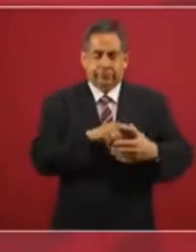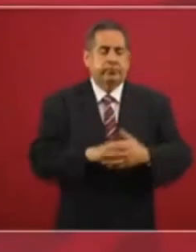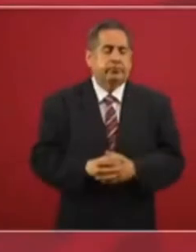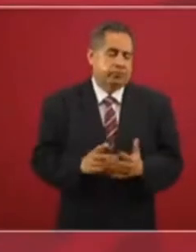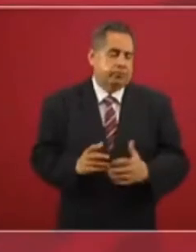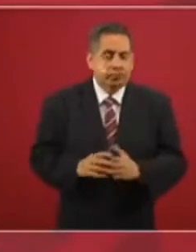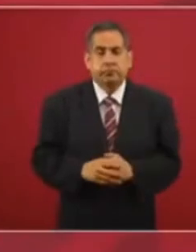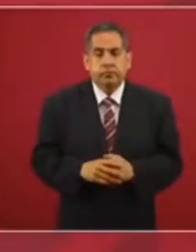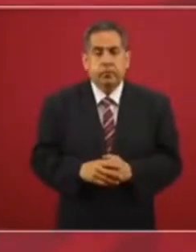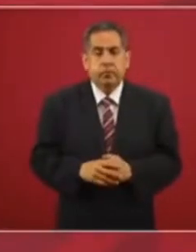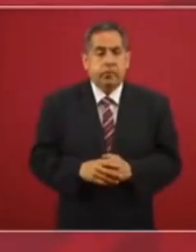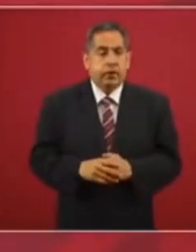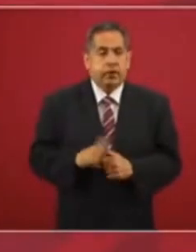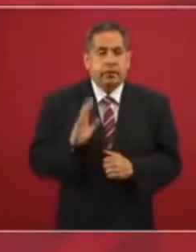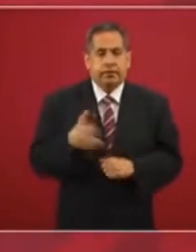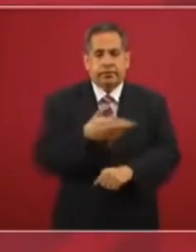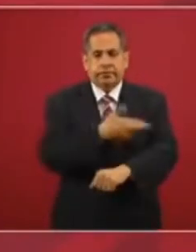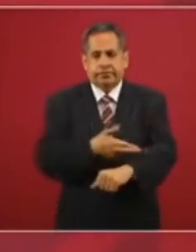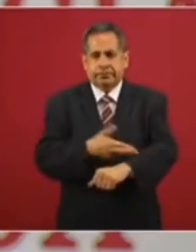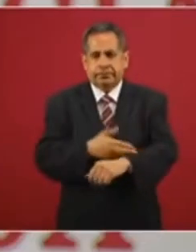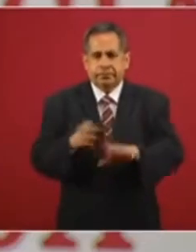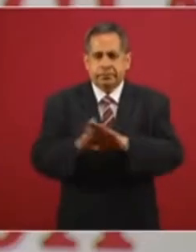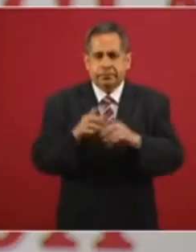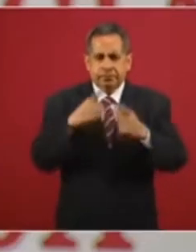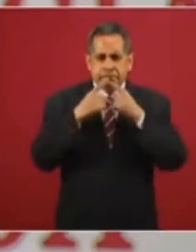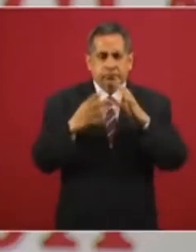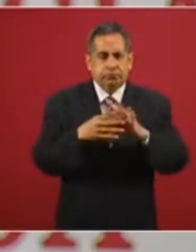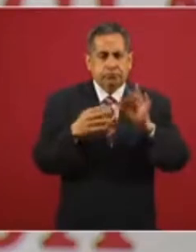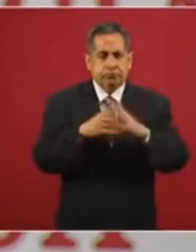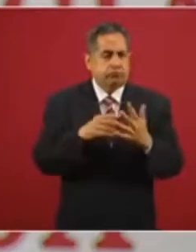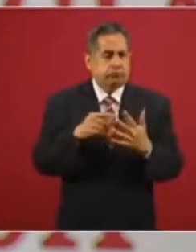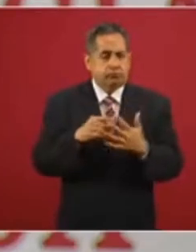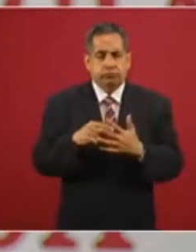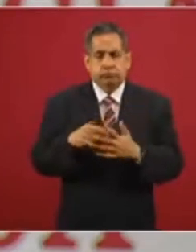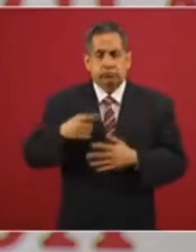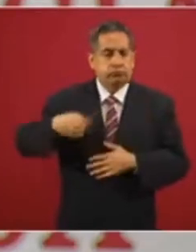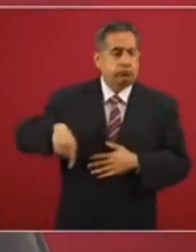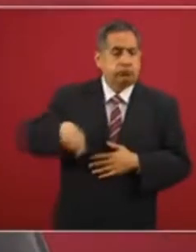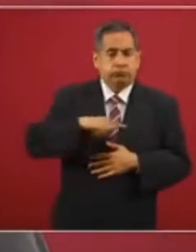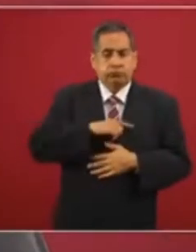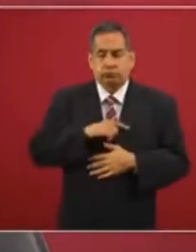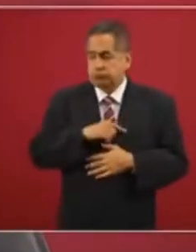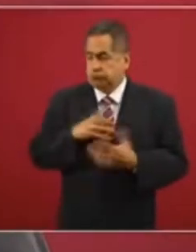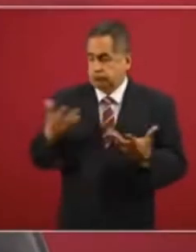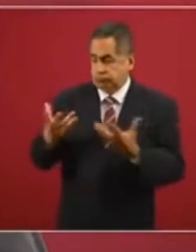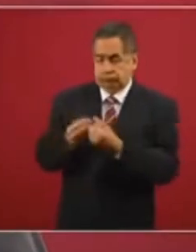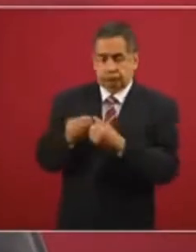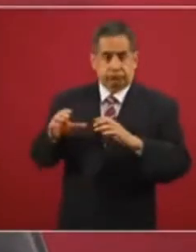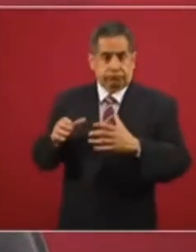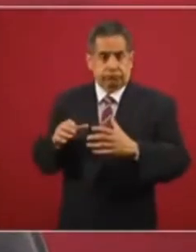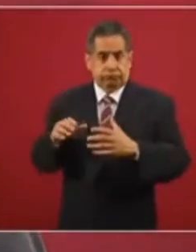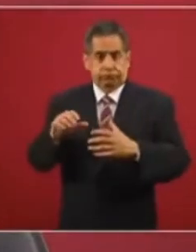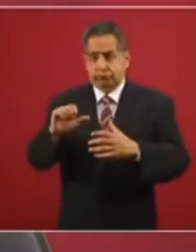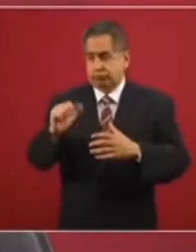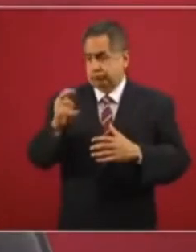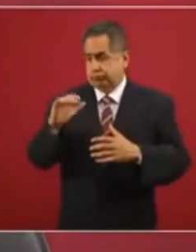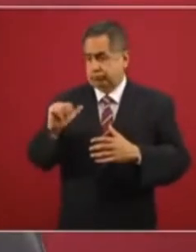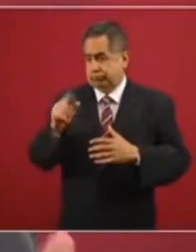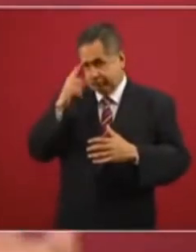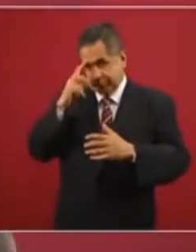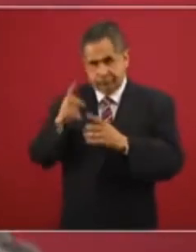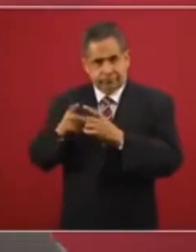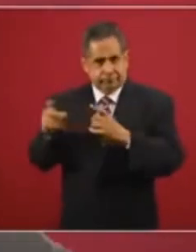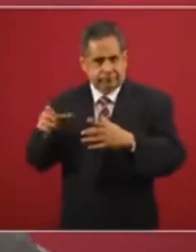Finalmente se ha resuelto con recursos de la Agencia Mexicana de Cooperación y Desarrollo, así que